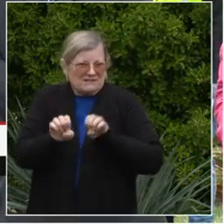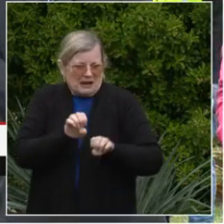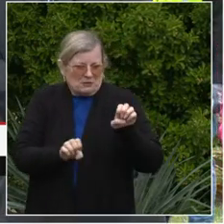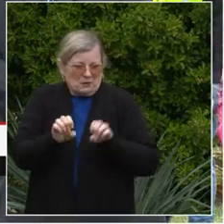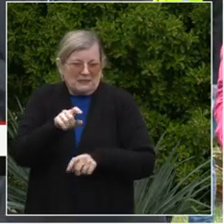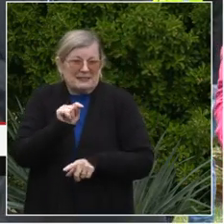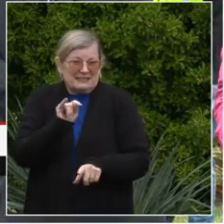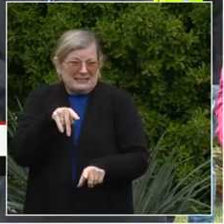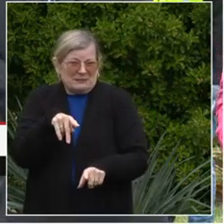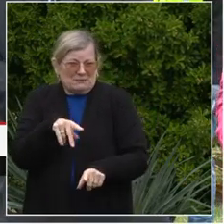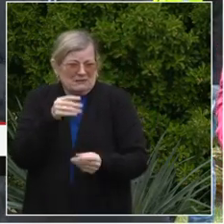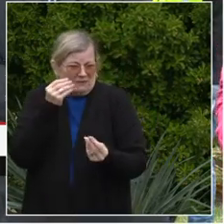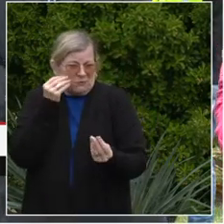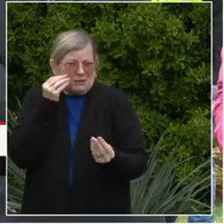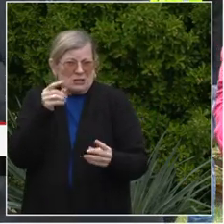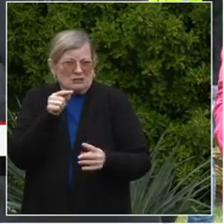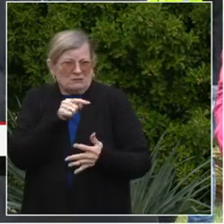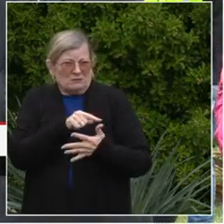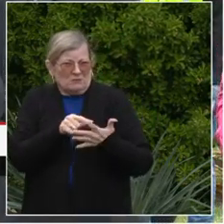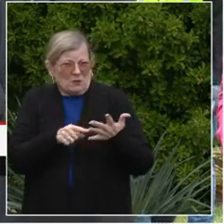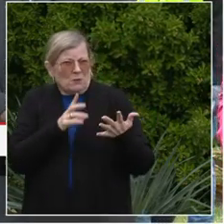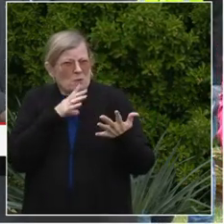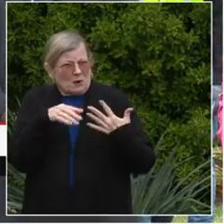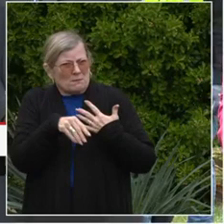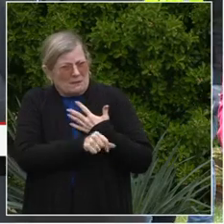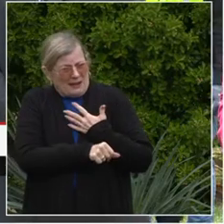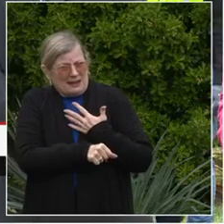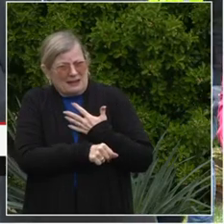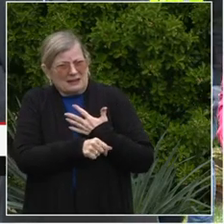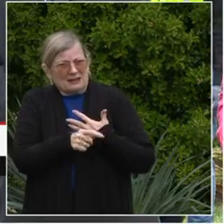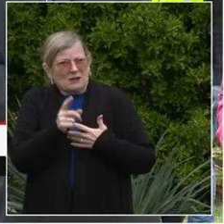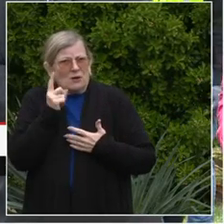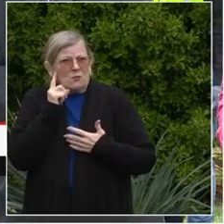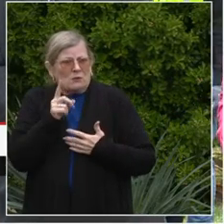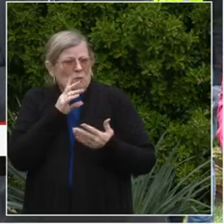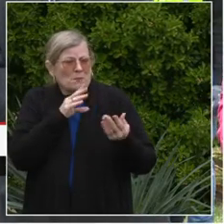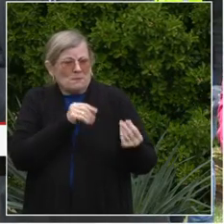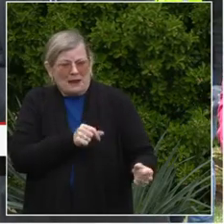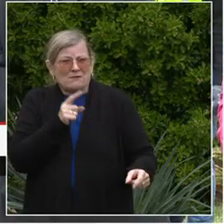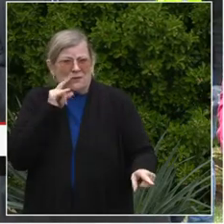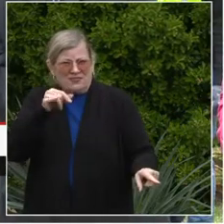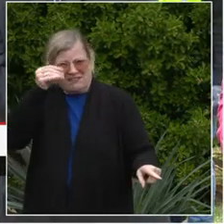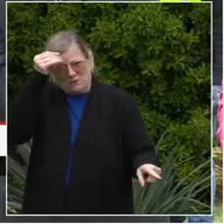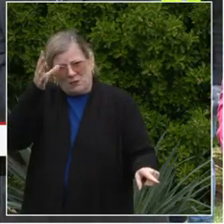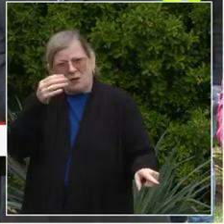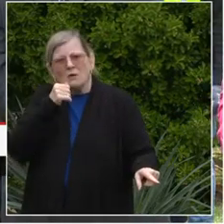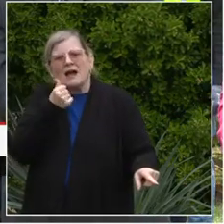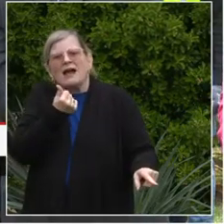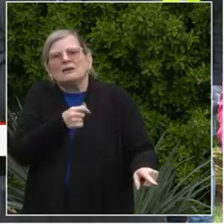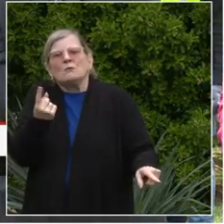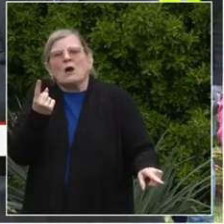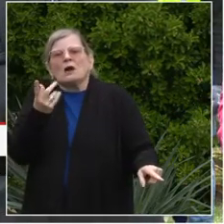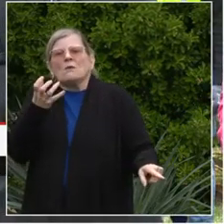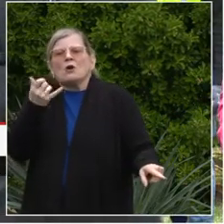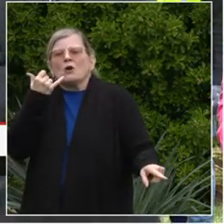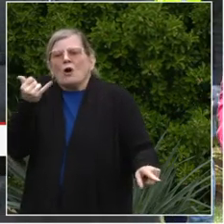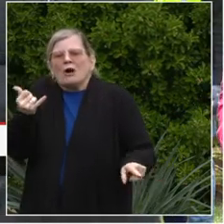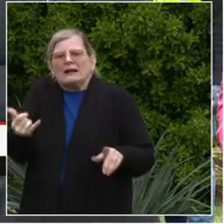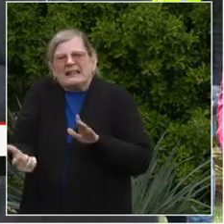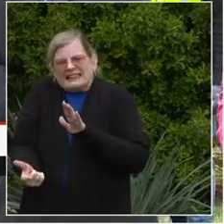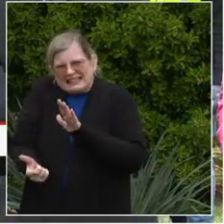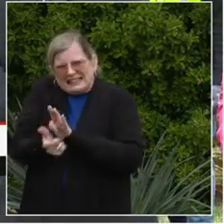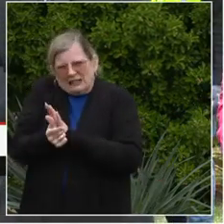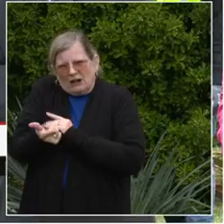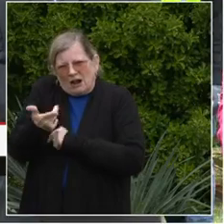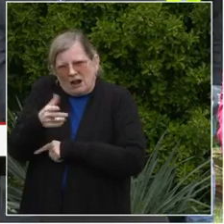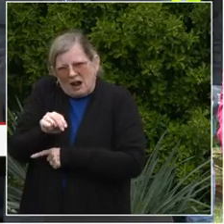information, and we'll pay out. But we will pay for that information as well for anyone who wants to call in an illegal firearm in the District of Columbia.